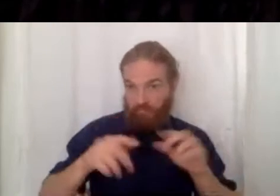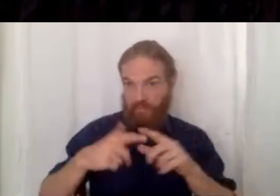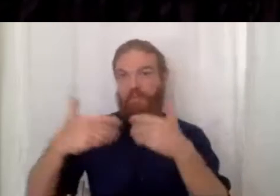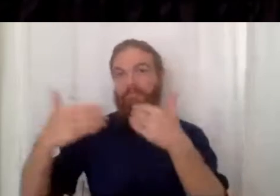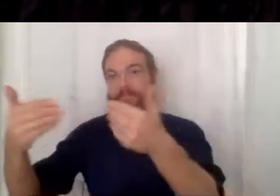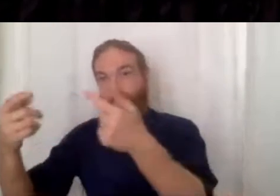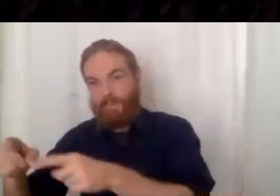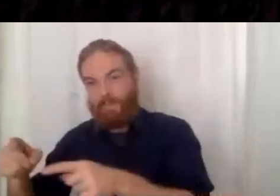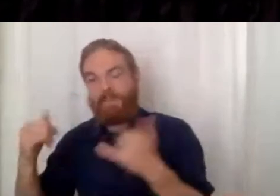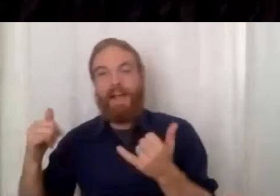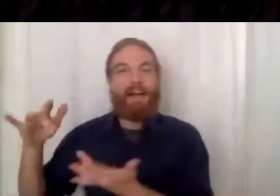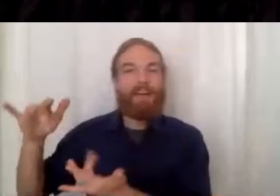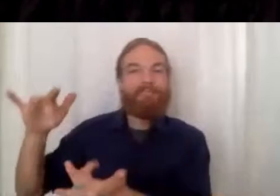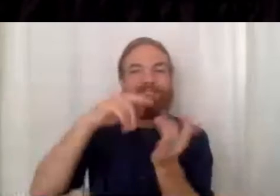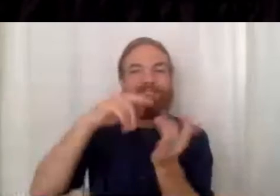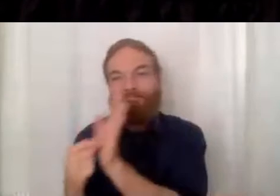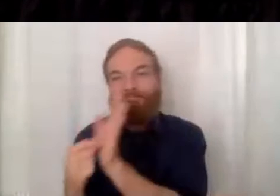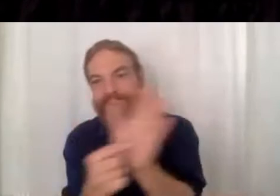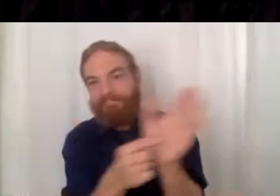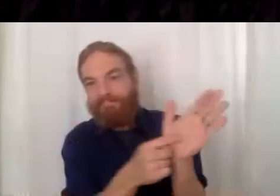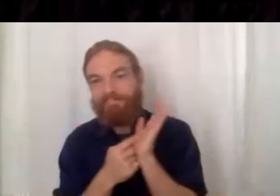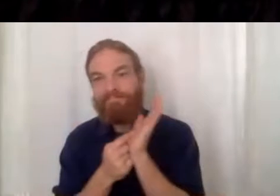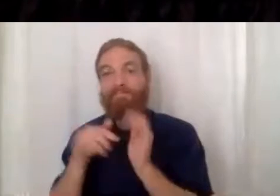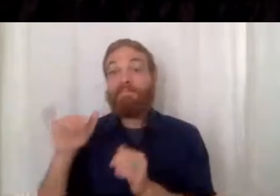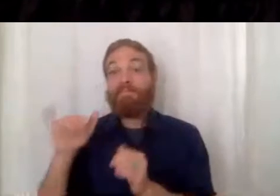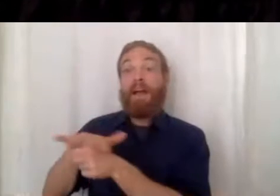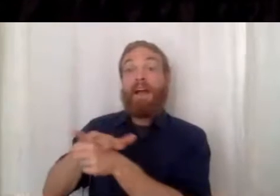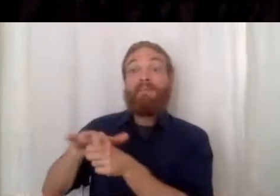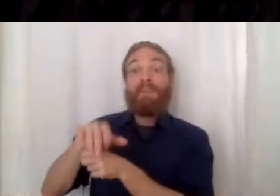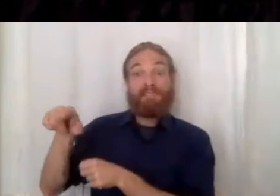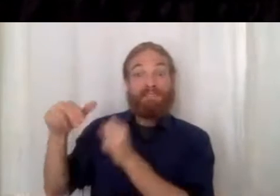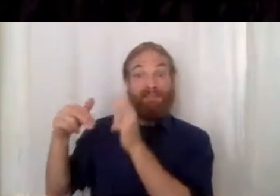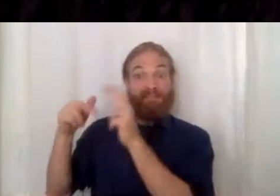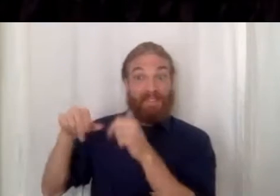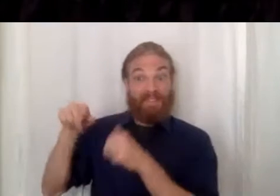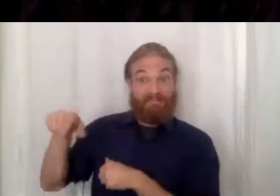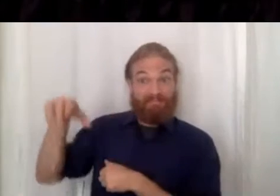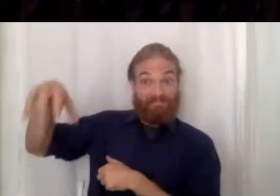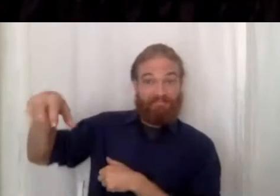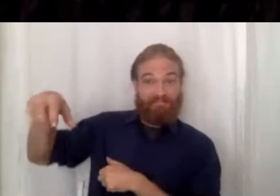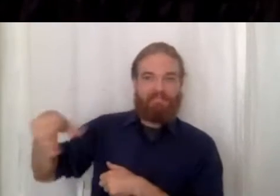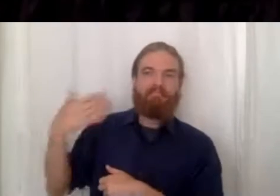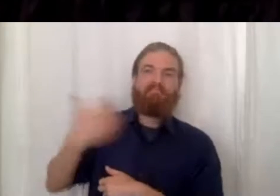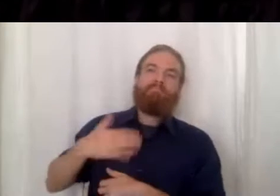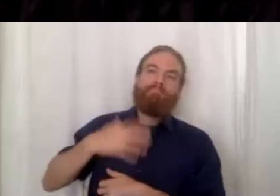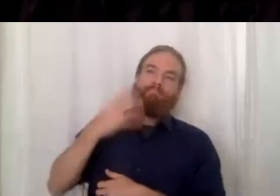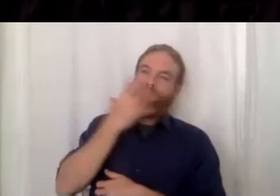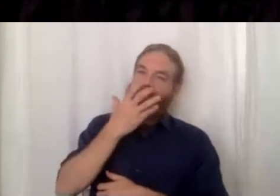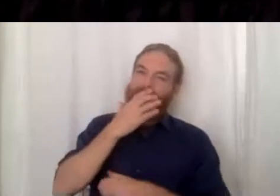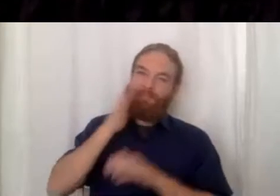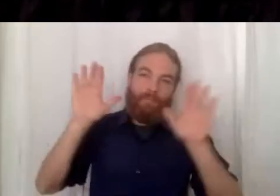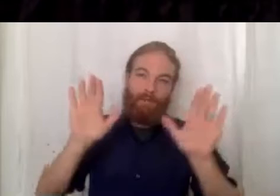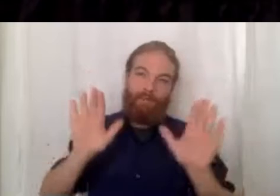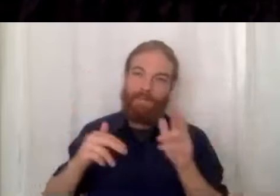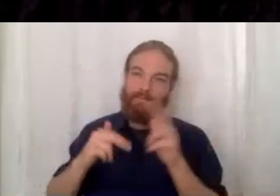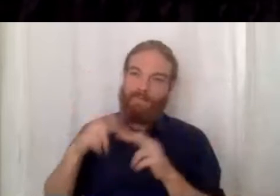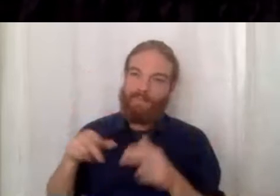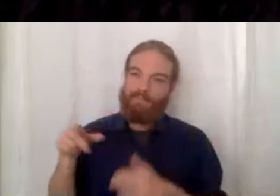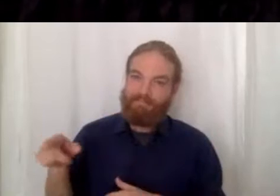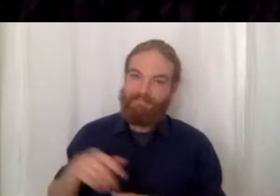been wonderful in the COVID response. We still continue to provide testing, COVID testing there. We still